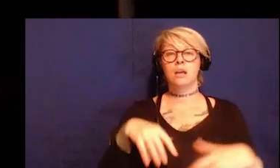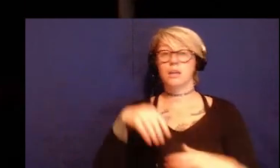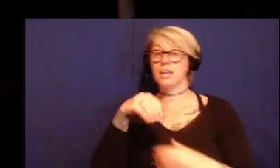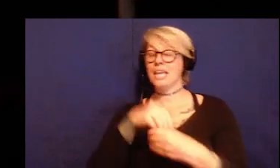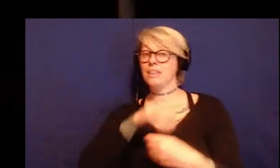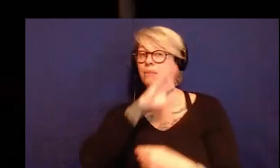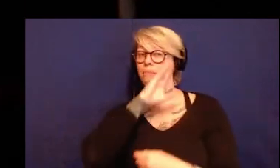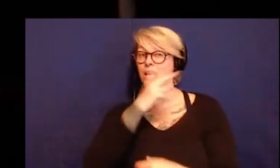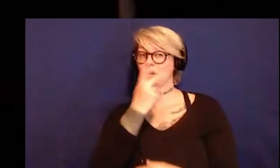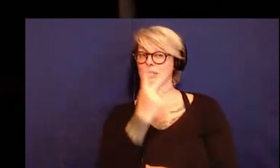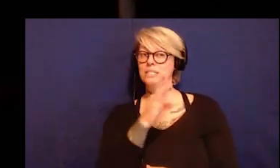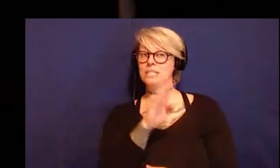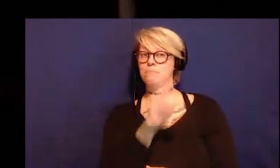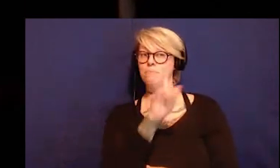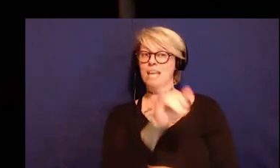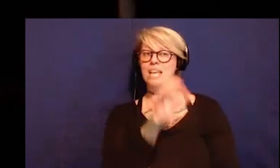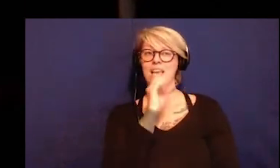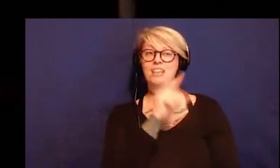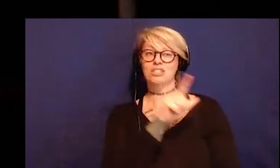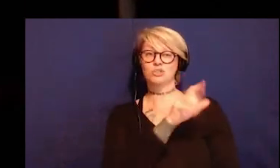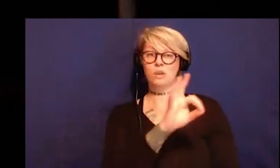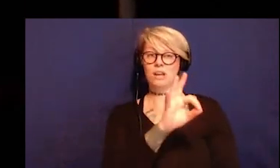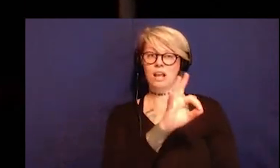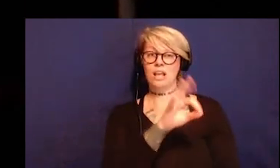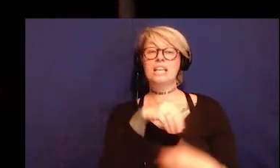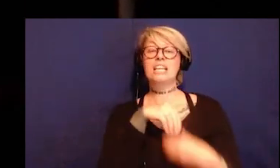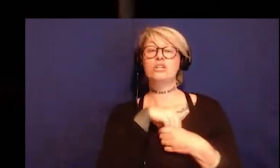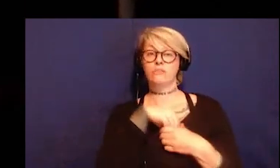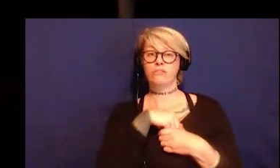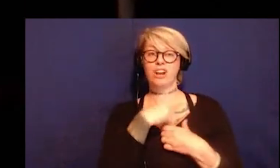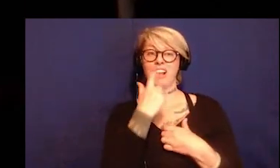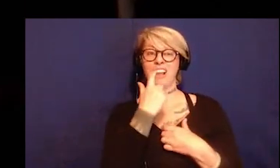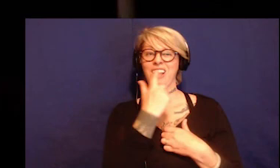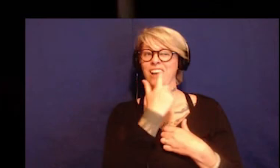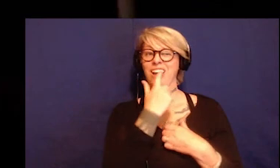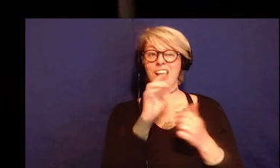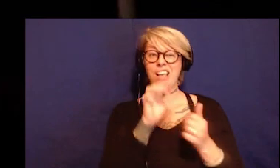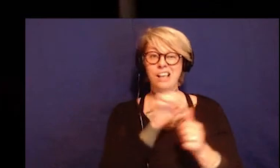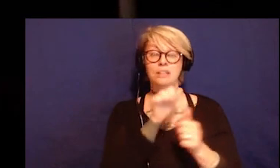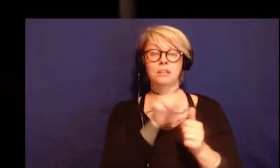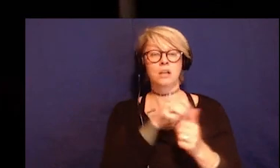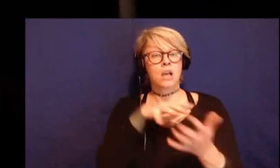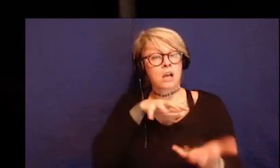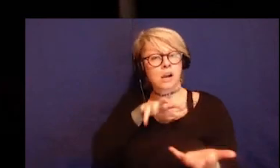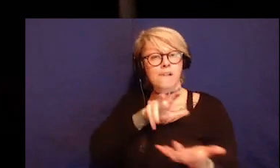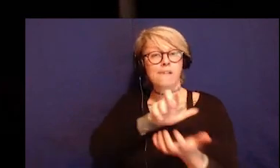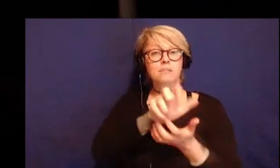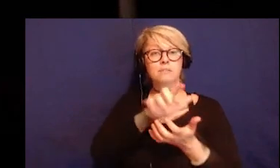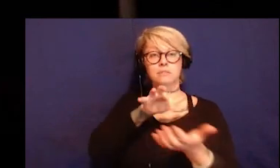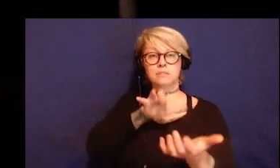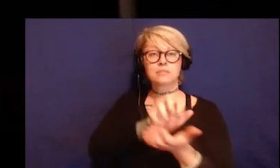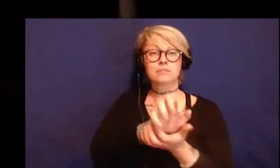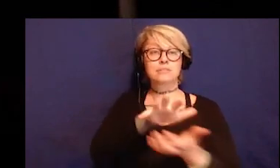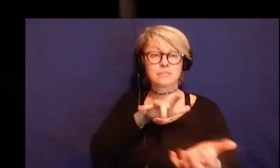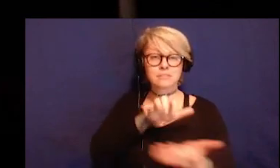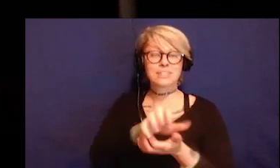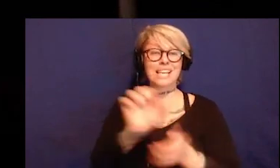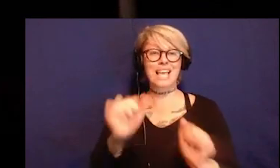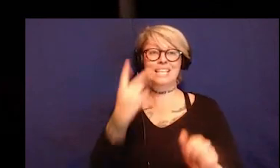see Betty, 29, introvert, 2 very large front teeth, grinding on her bed with her bare back exposed.